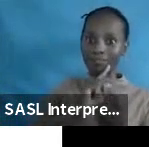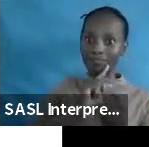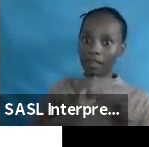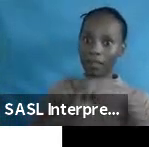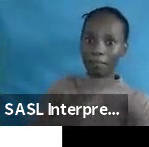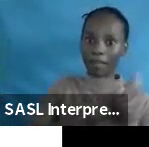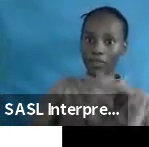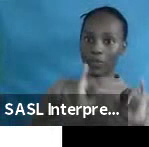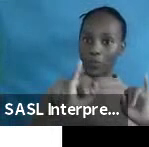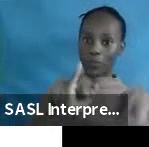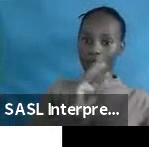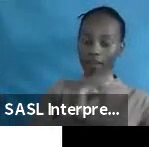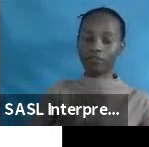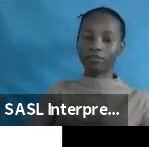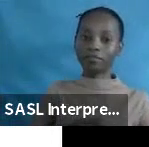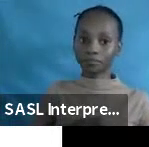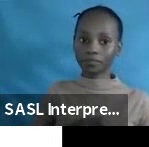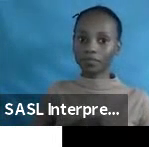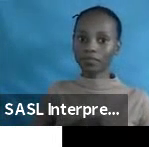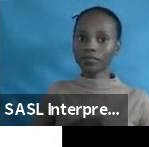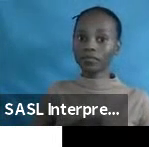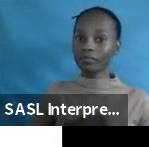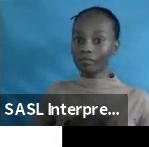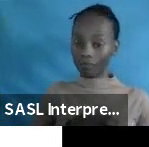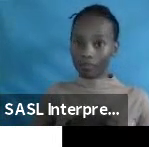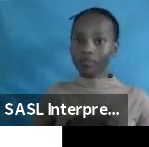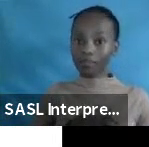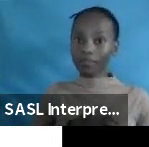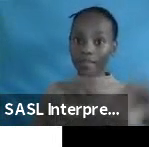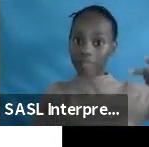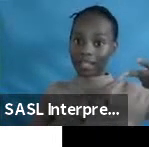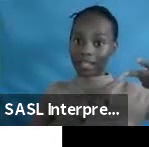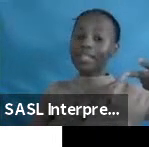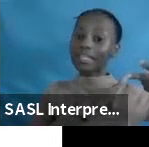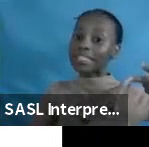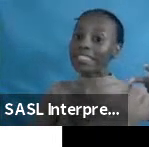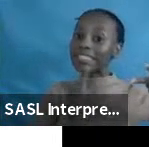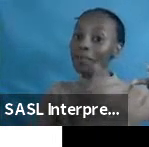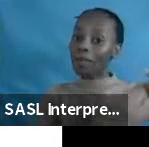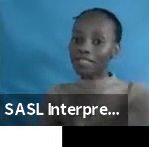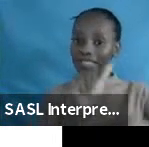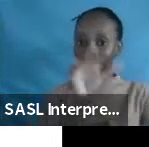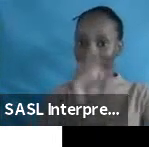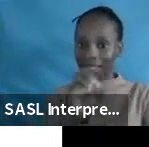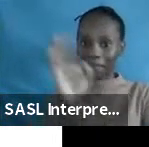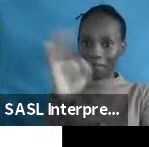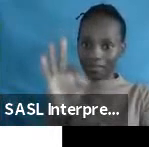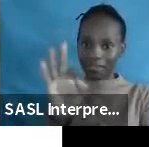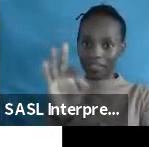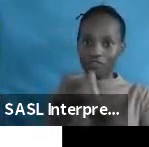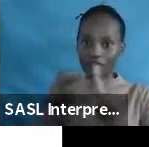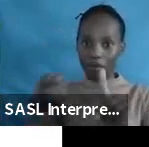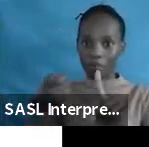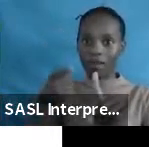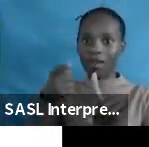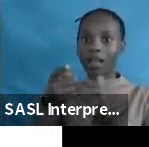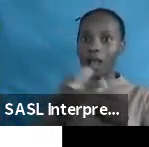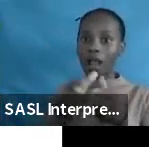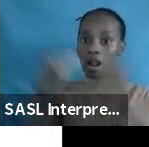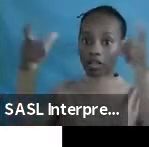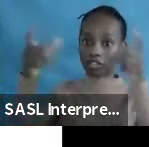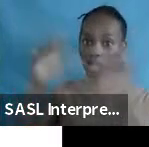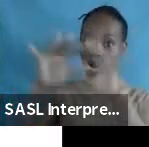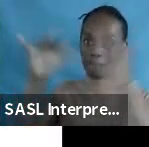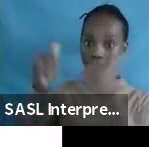financial flows indicates that 60% of illicit financial flows derive from large commercial companies. I've alluded